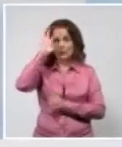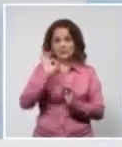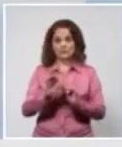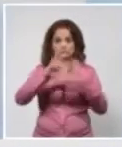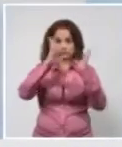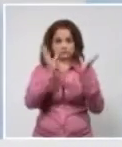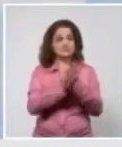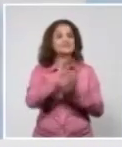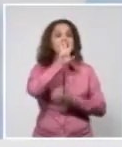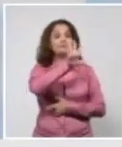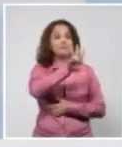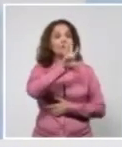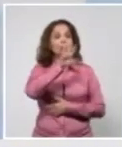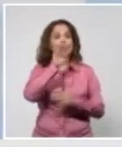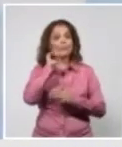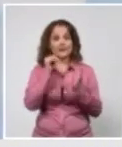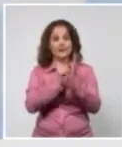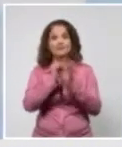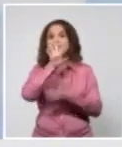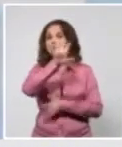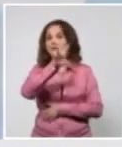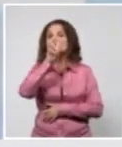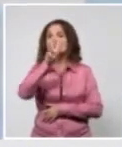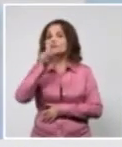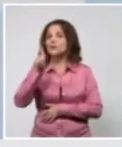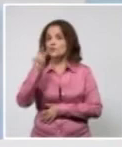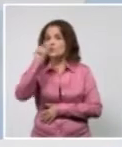5,531 diagnosed patients in Cuba up to date,